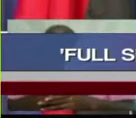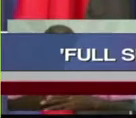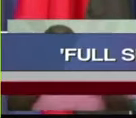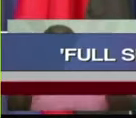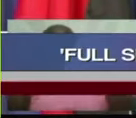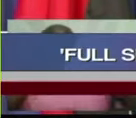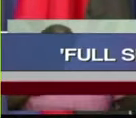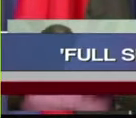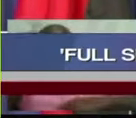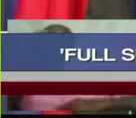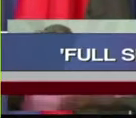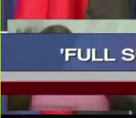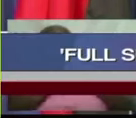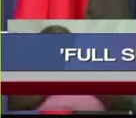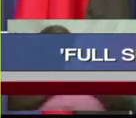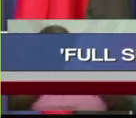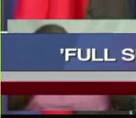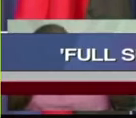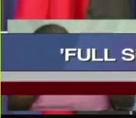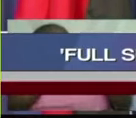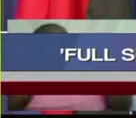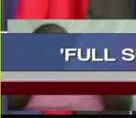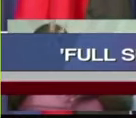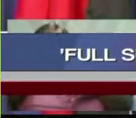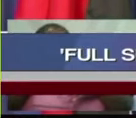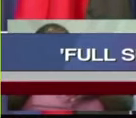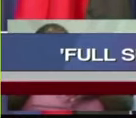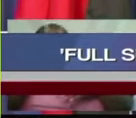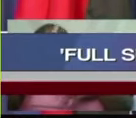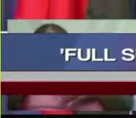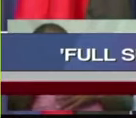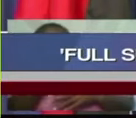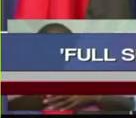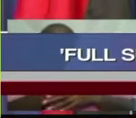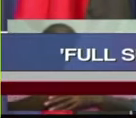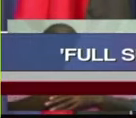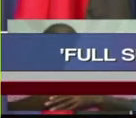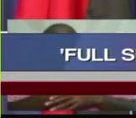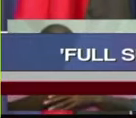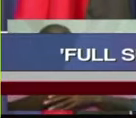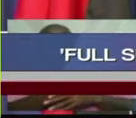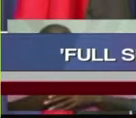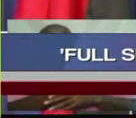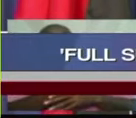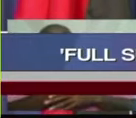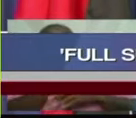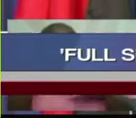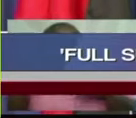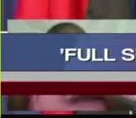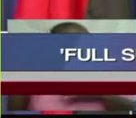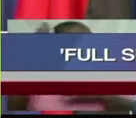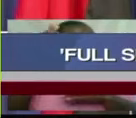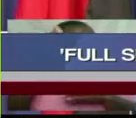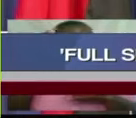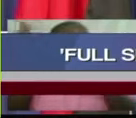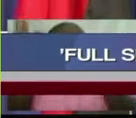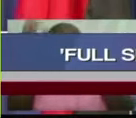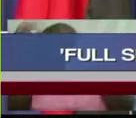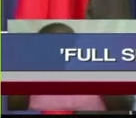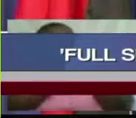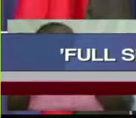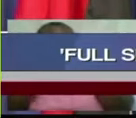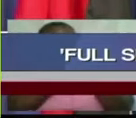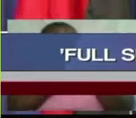just under 200,000 of it. And we expect to get another 400,000 in August and